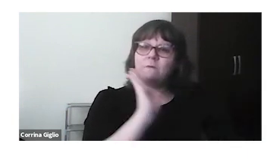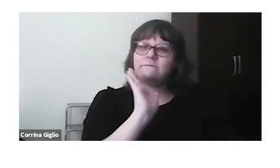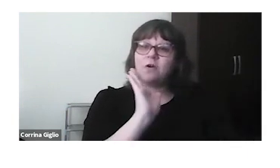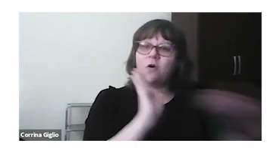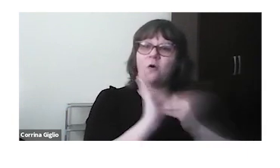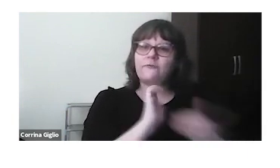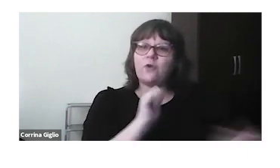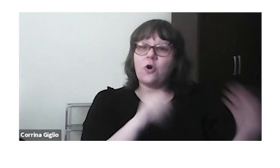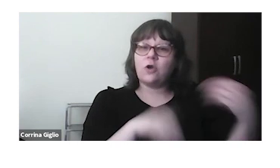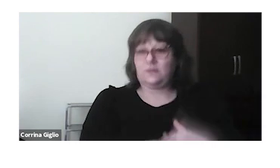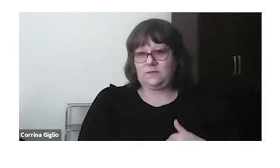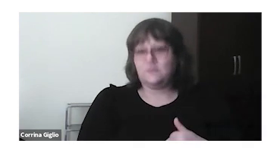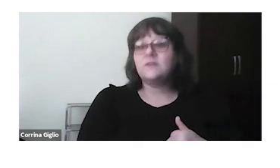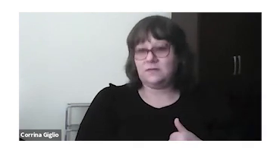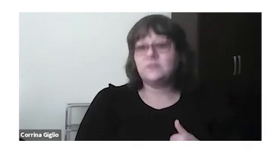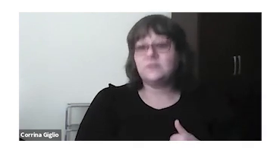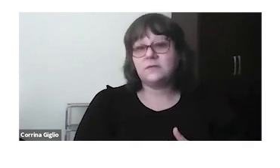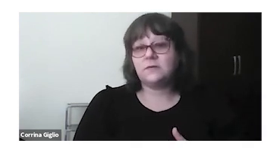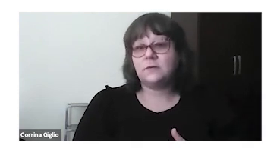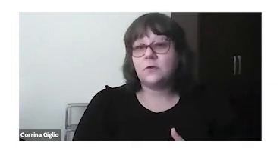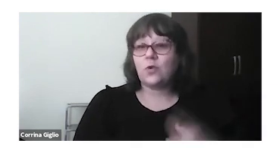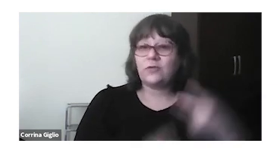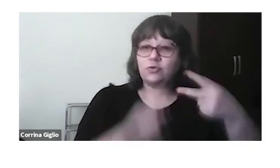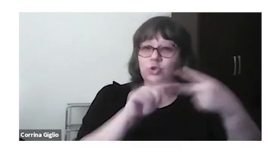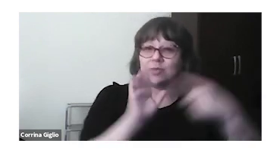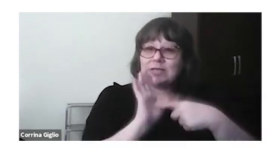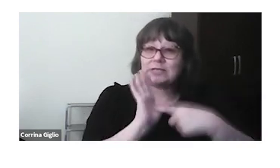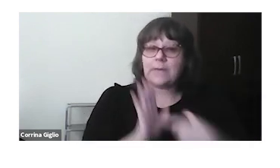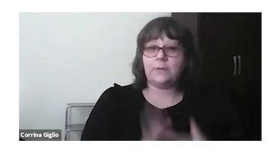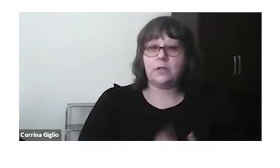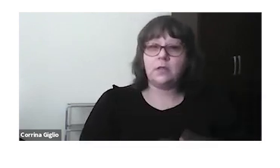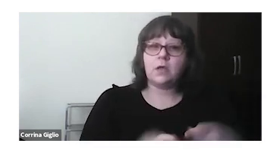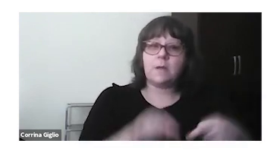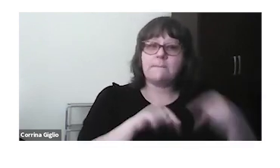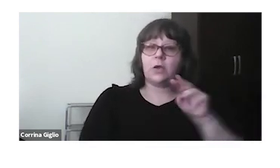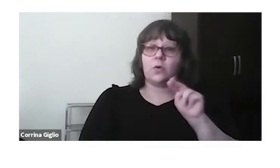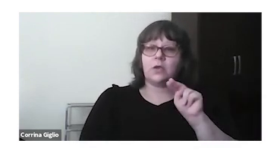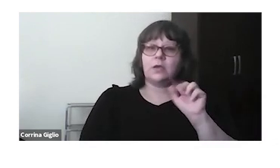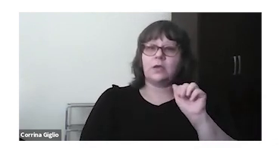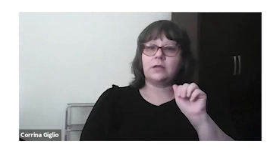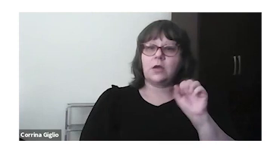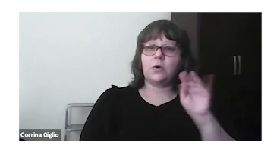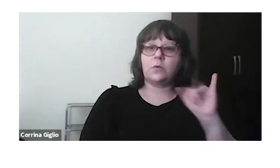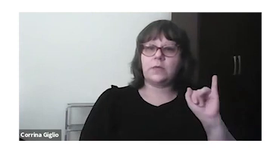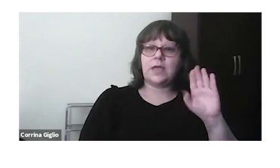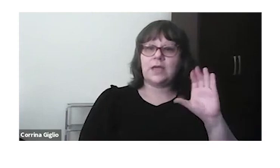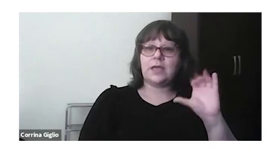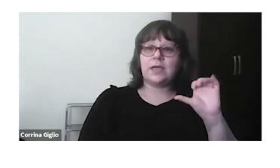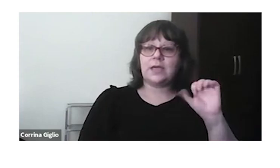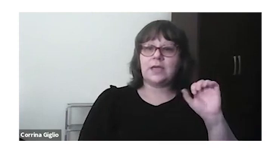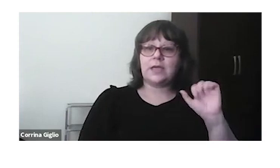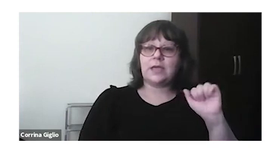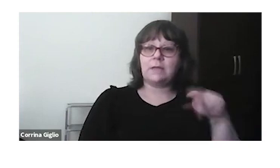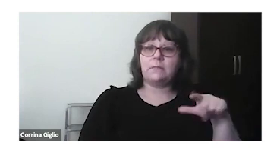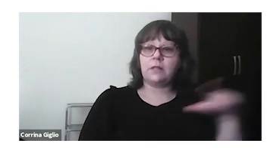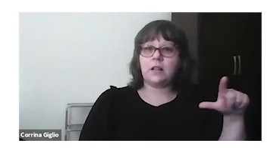industry. And we chose two examples. Back to Naomi Campbell. As you can see,